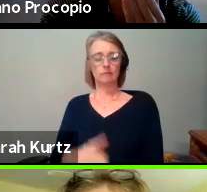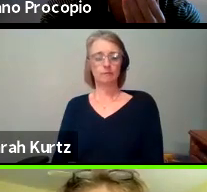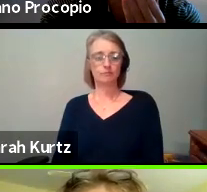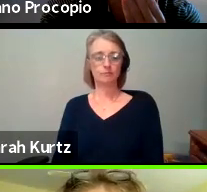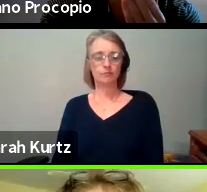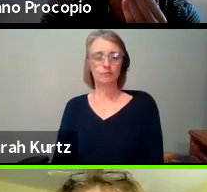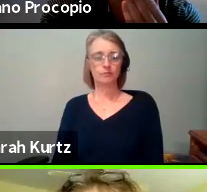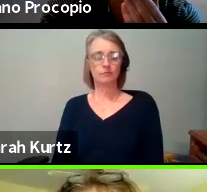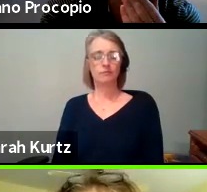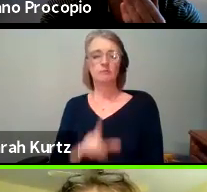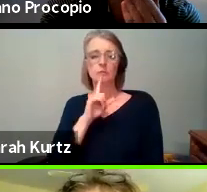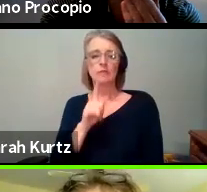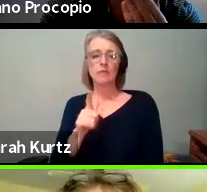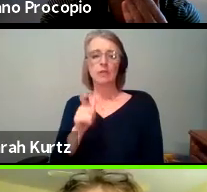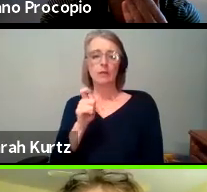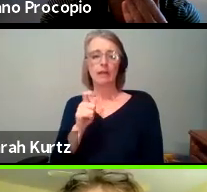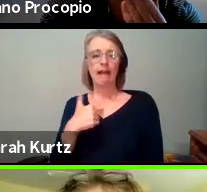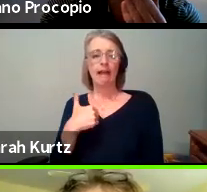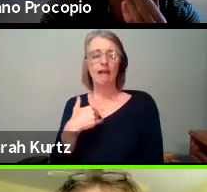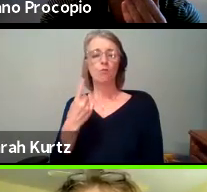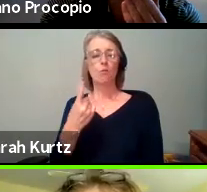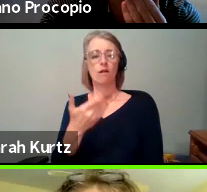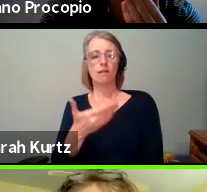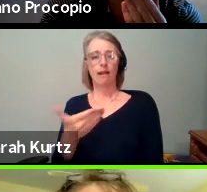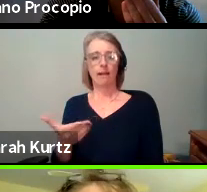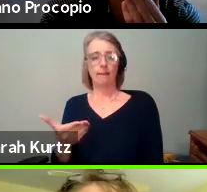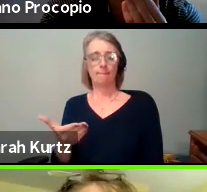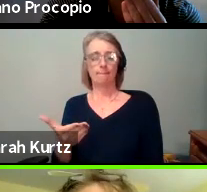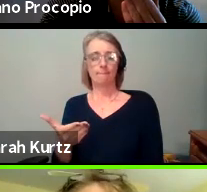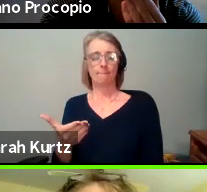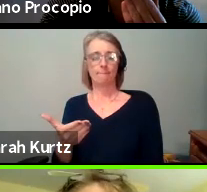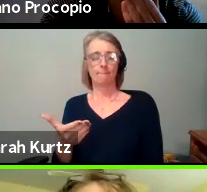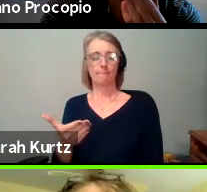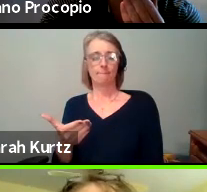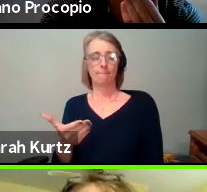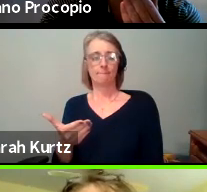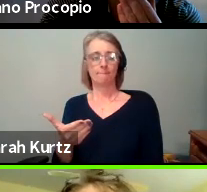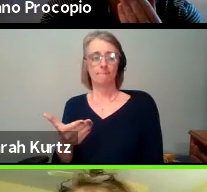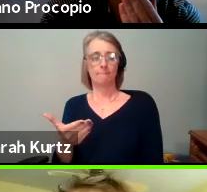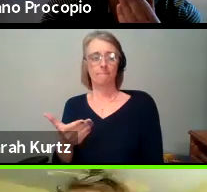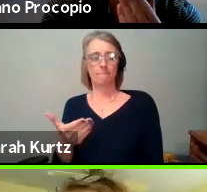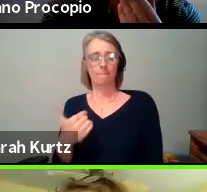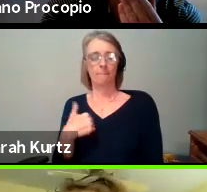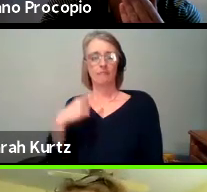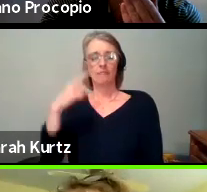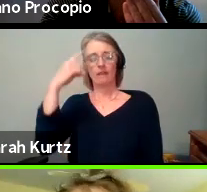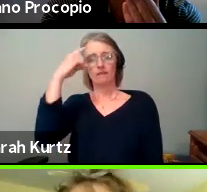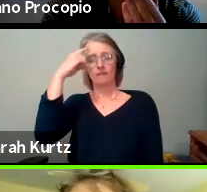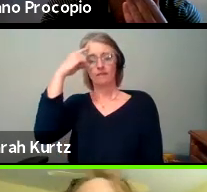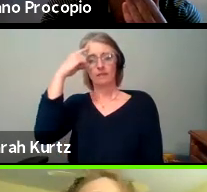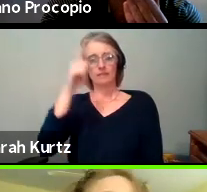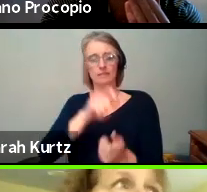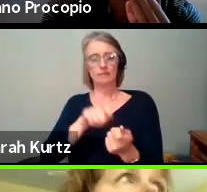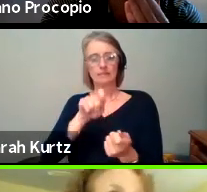Really quickly, I do have an item, and it's probably, I think this is specifically